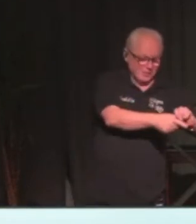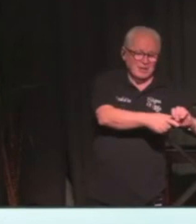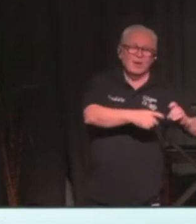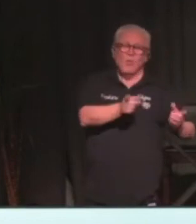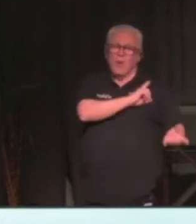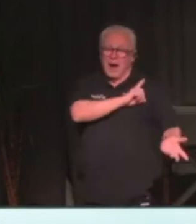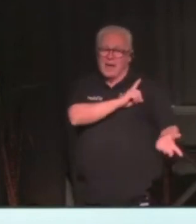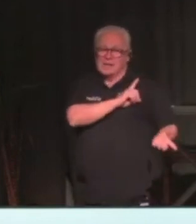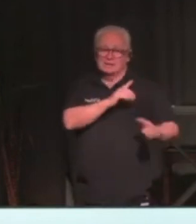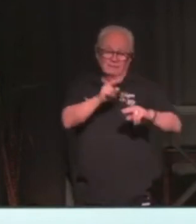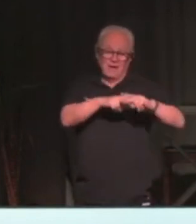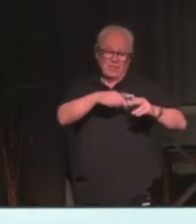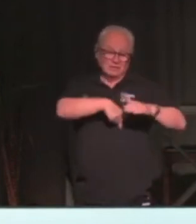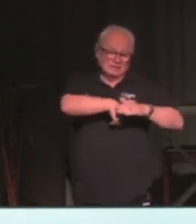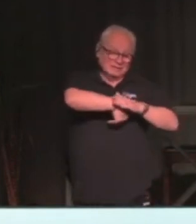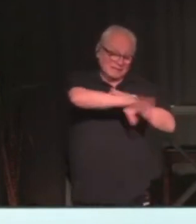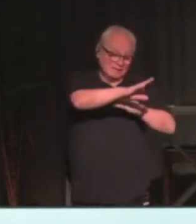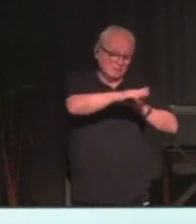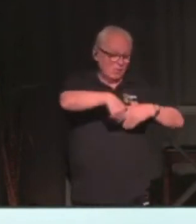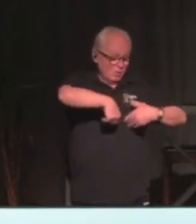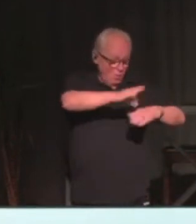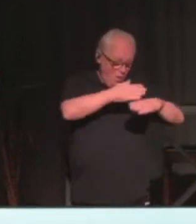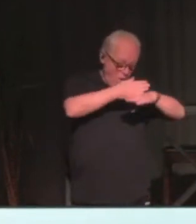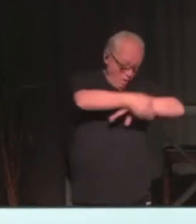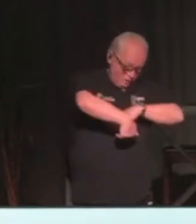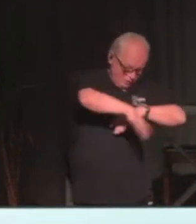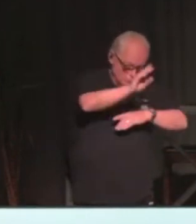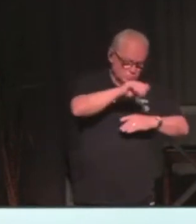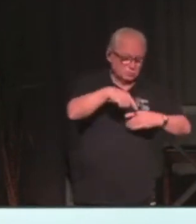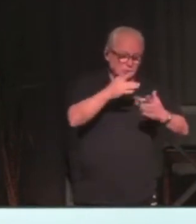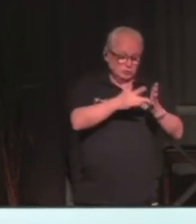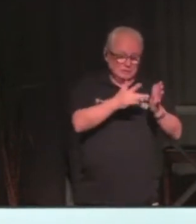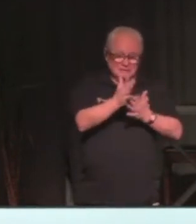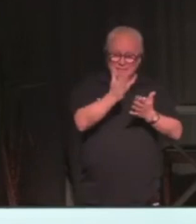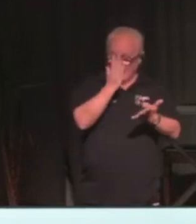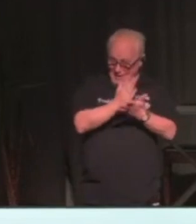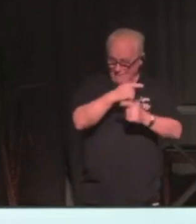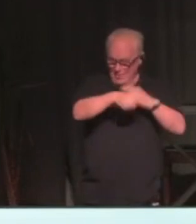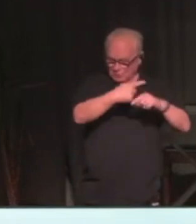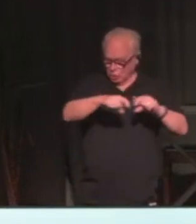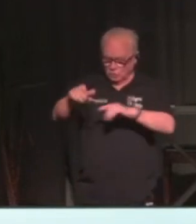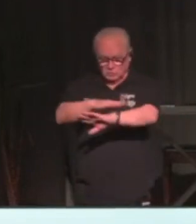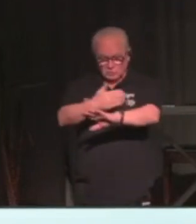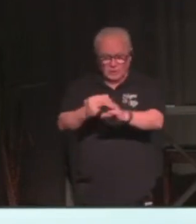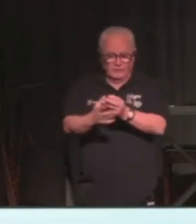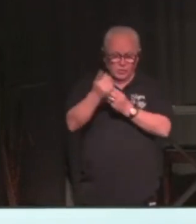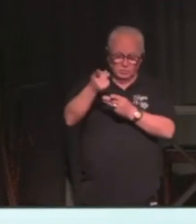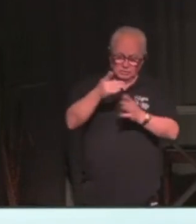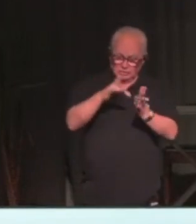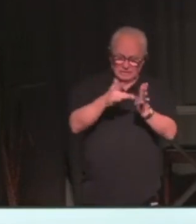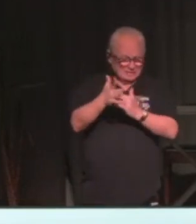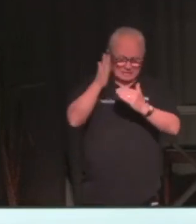Father. Jesus is the eternal Son of God. Never stopped being